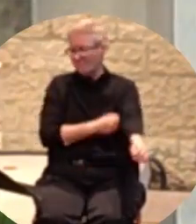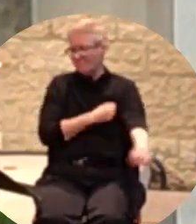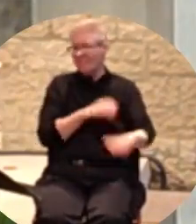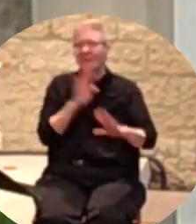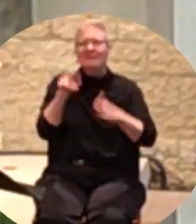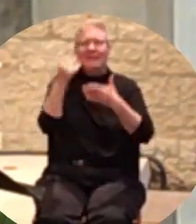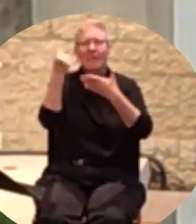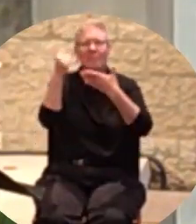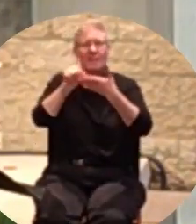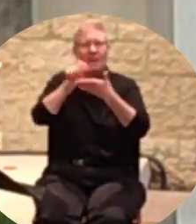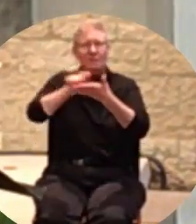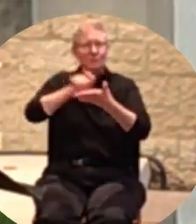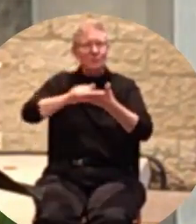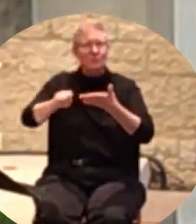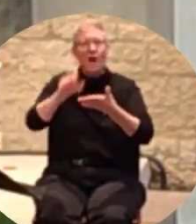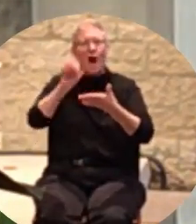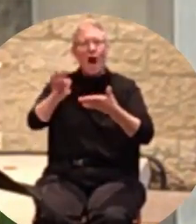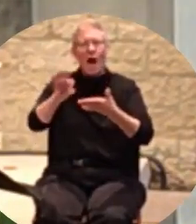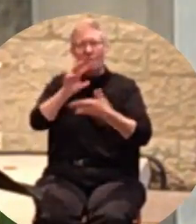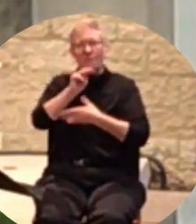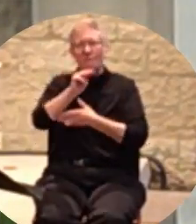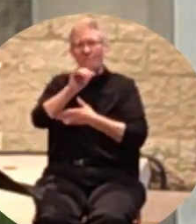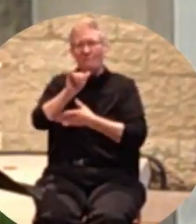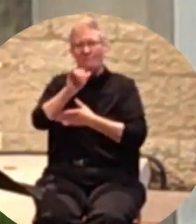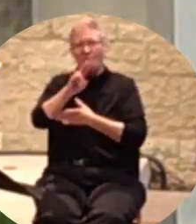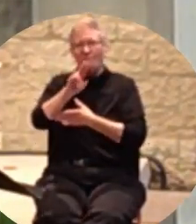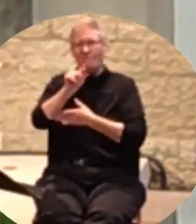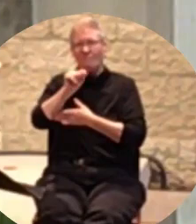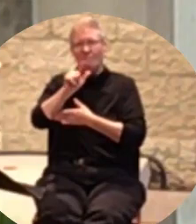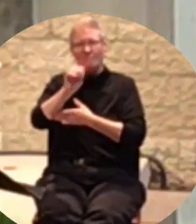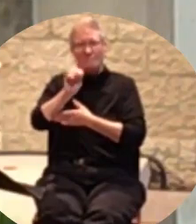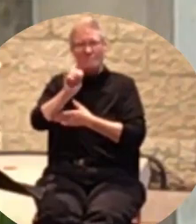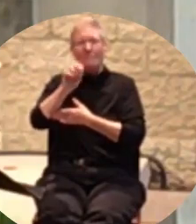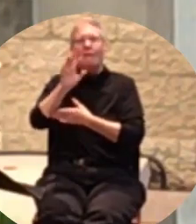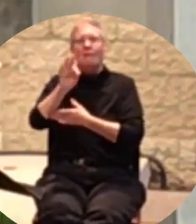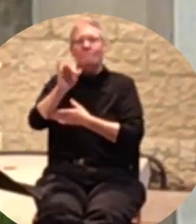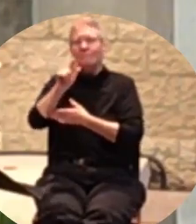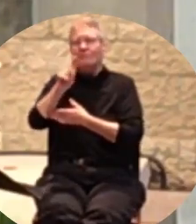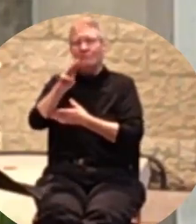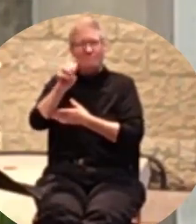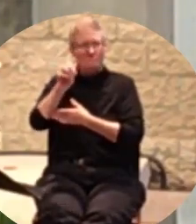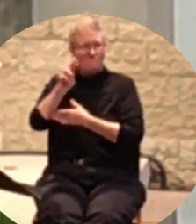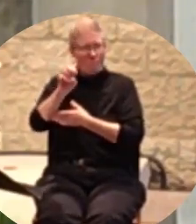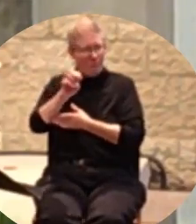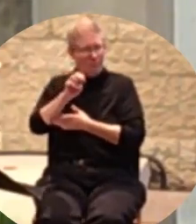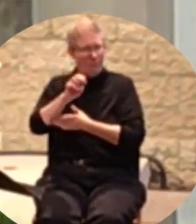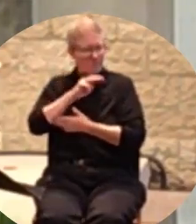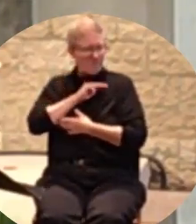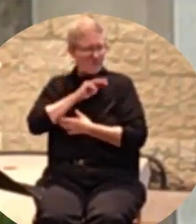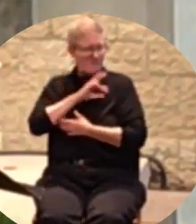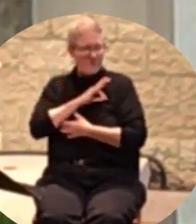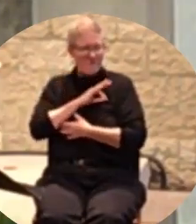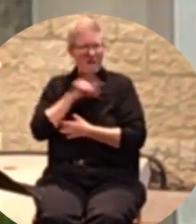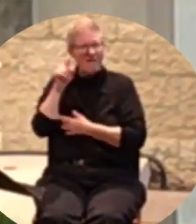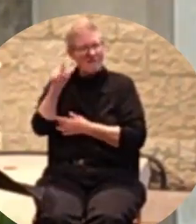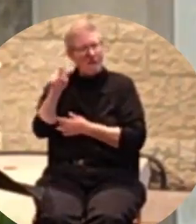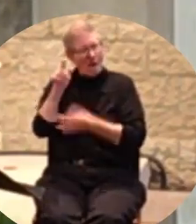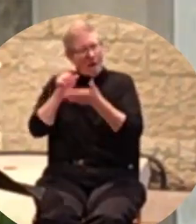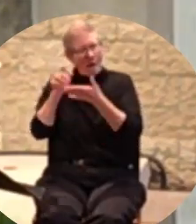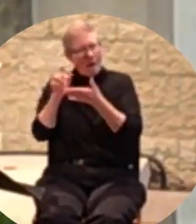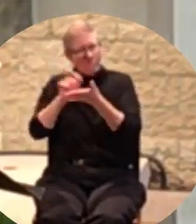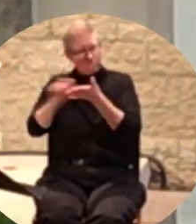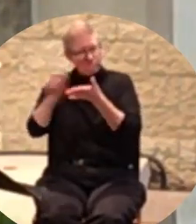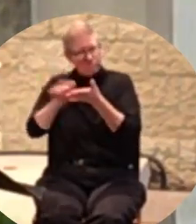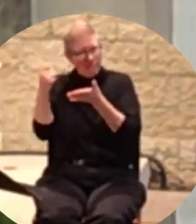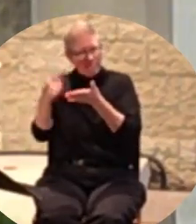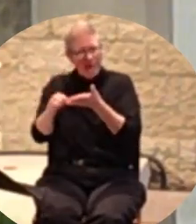Fillmore. Myrtle is it's really about how to let God help you. She is the co-founder of Unity. She has a collection